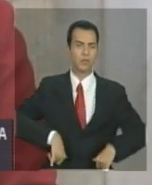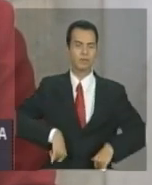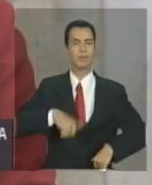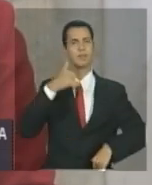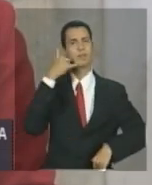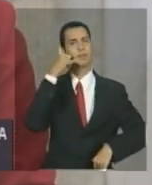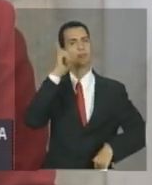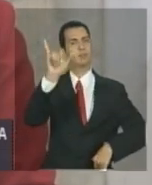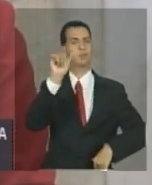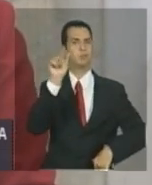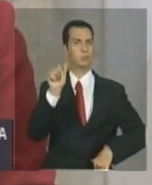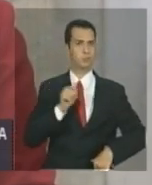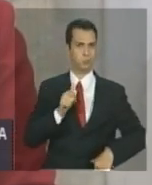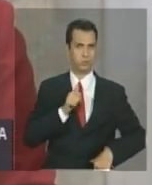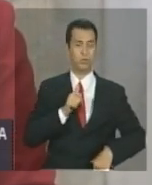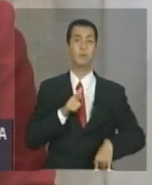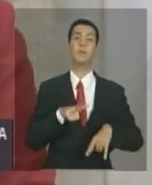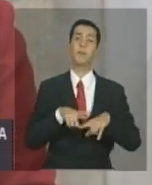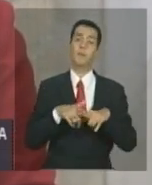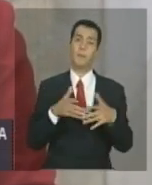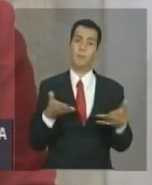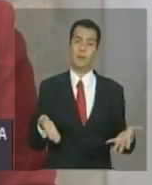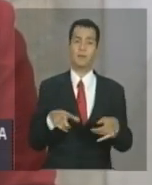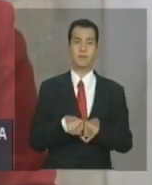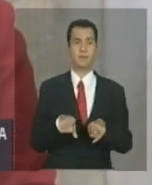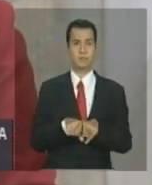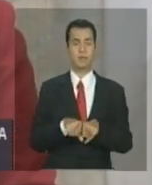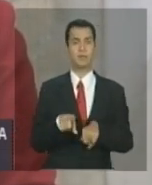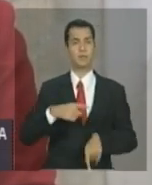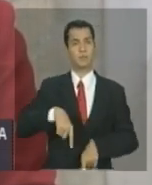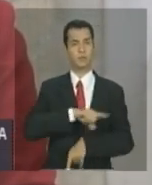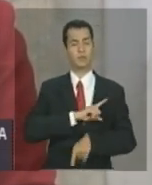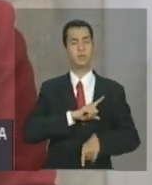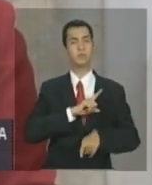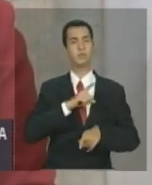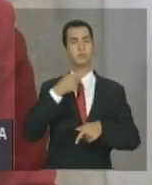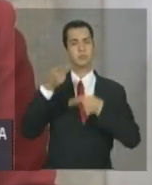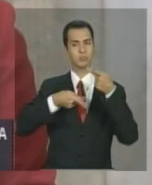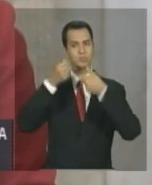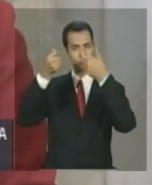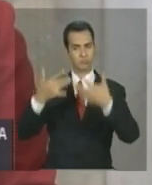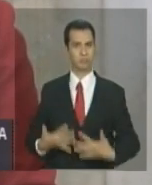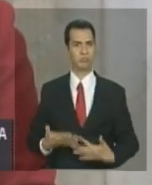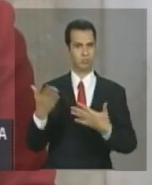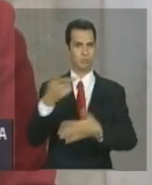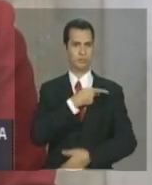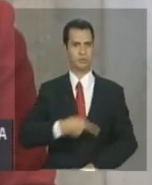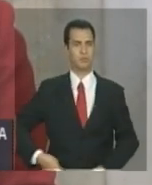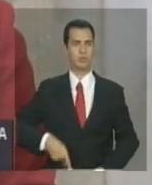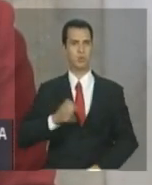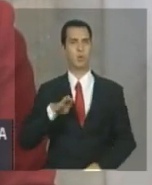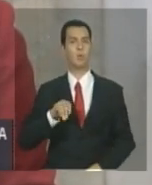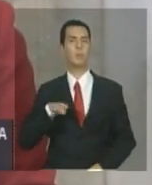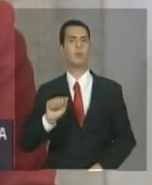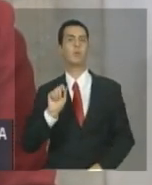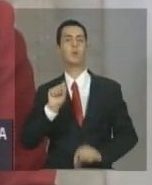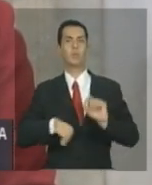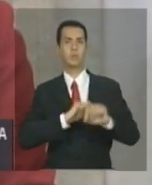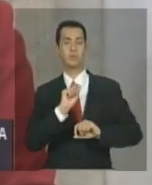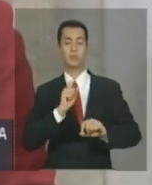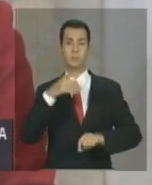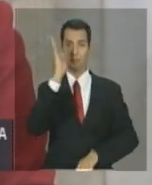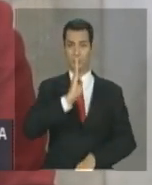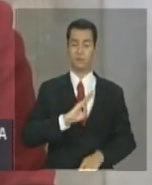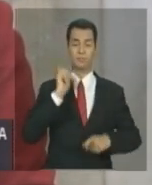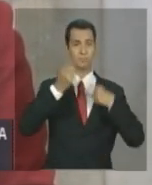manifestamos para o presidente a preocupação do Brasil. But I also voiced to President Obama Brazil's concern. Com